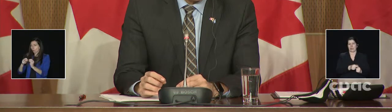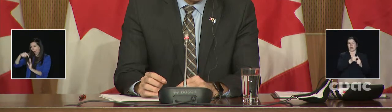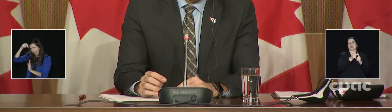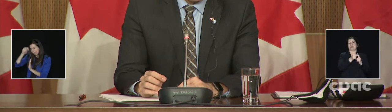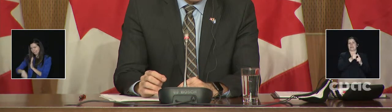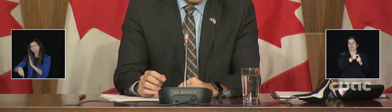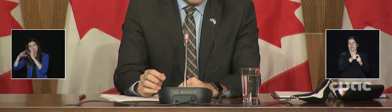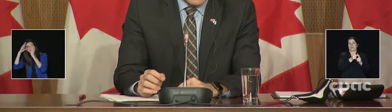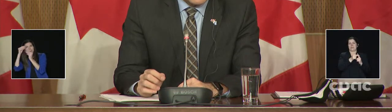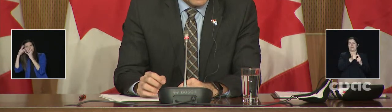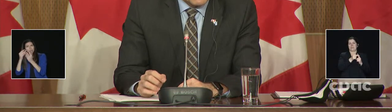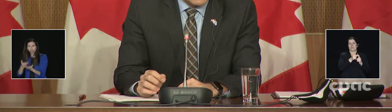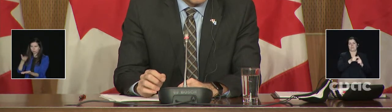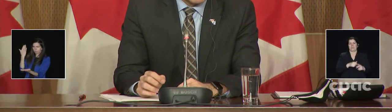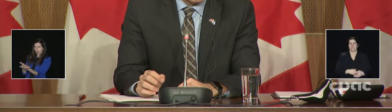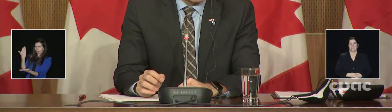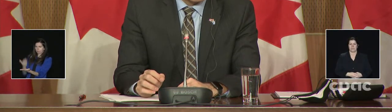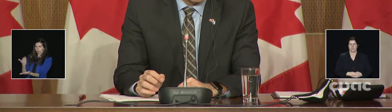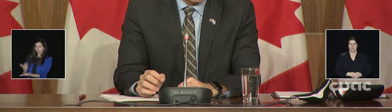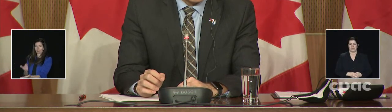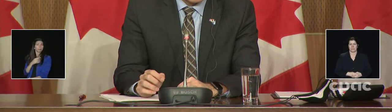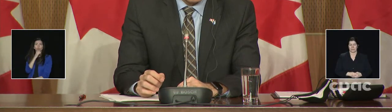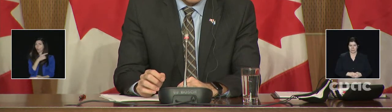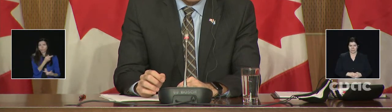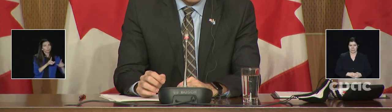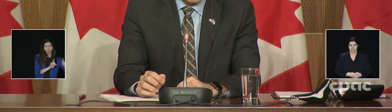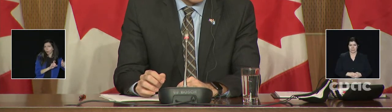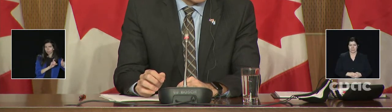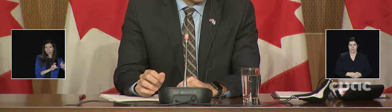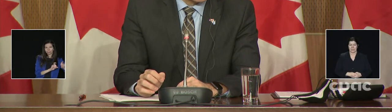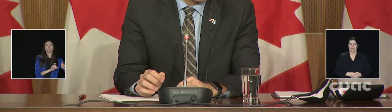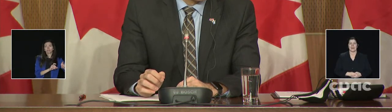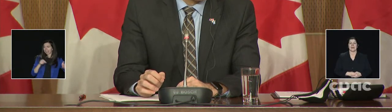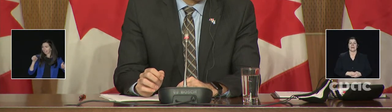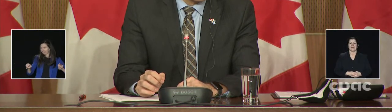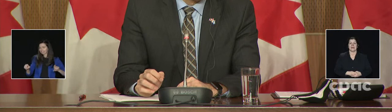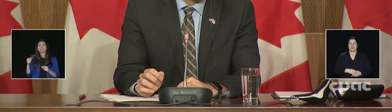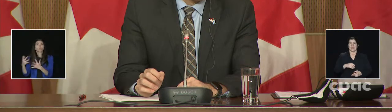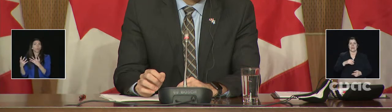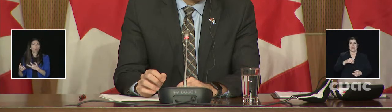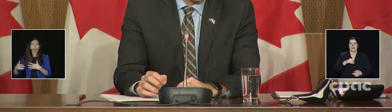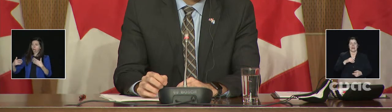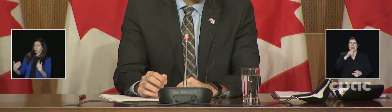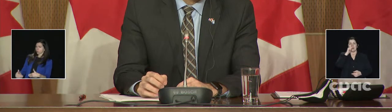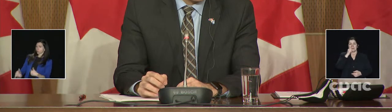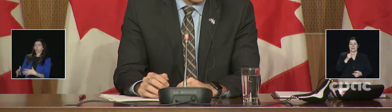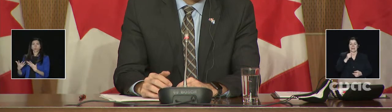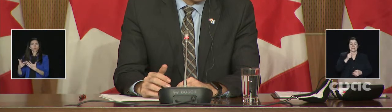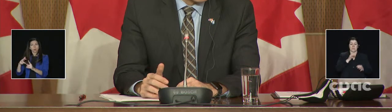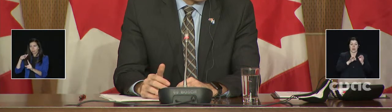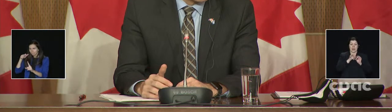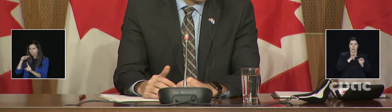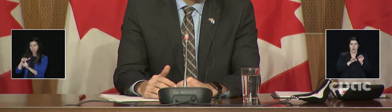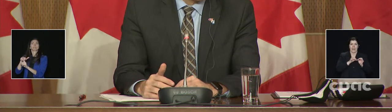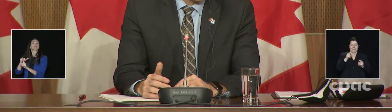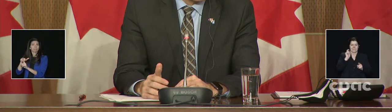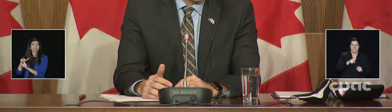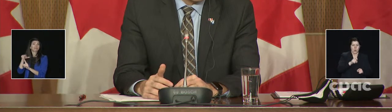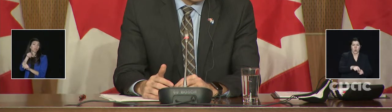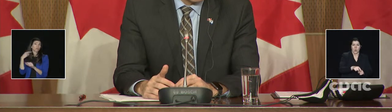molecular tests, that's what you need to use because you don't want to miss anyone. So molecular testing has been until now